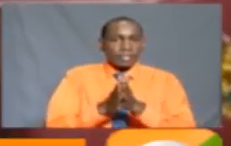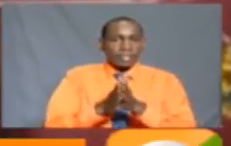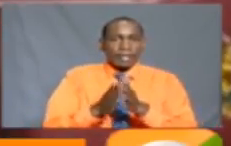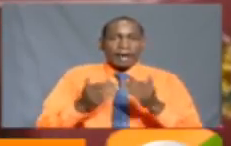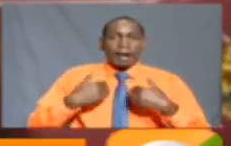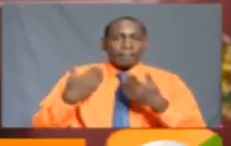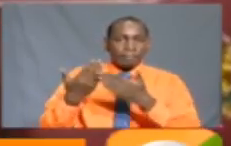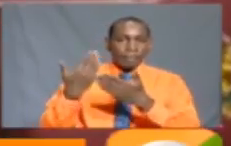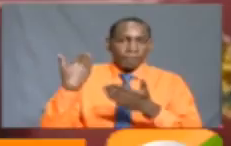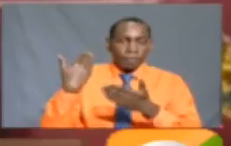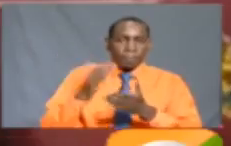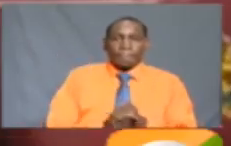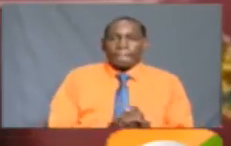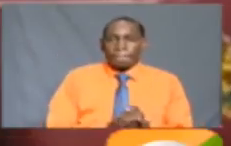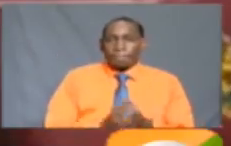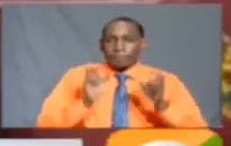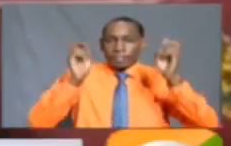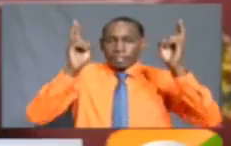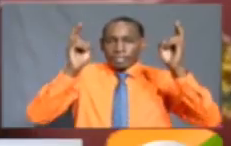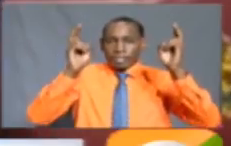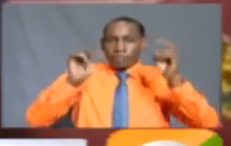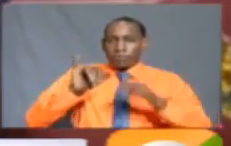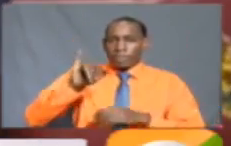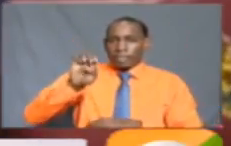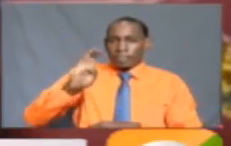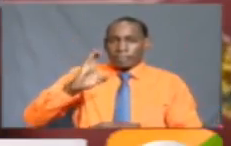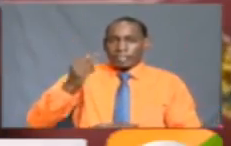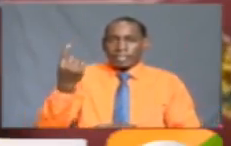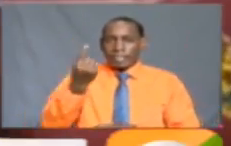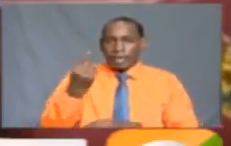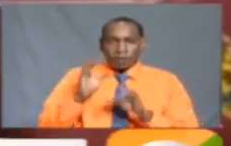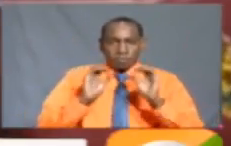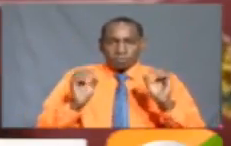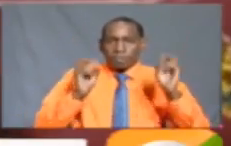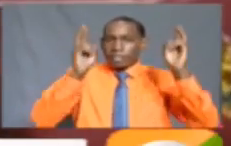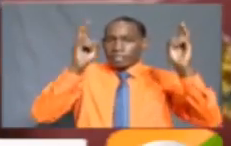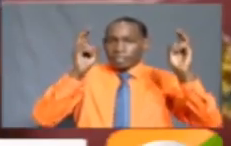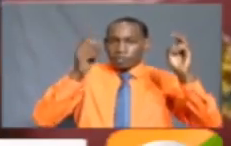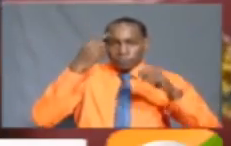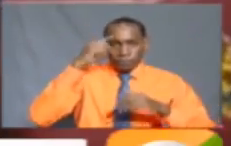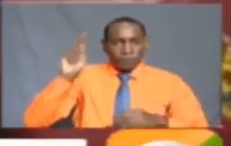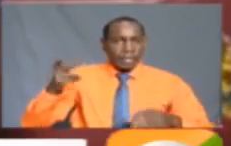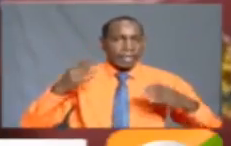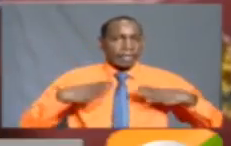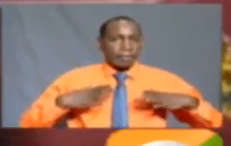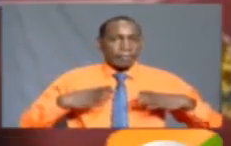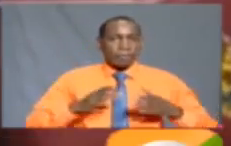And therefore, this is not just an issue for IEBC. This is an issue for Kenyans.